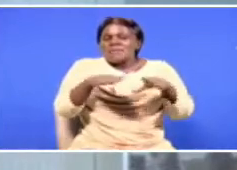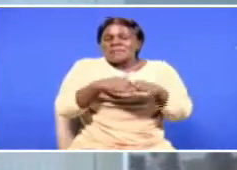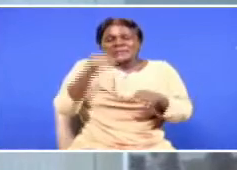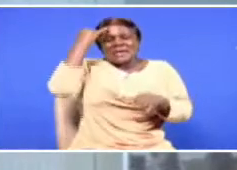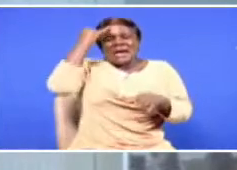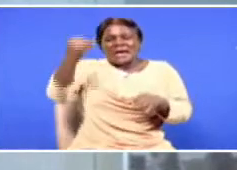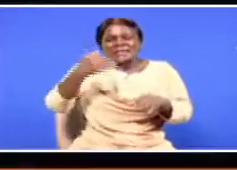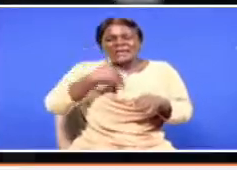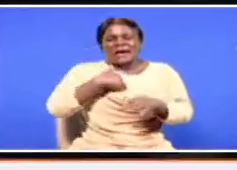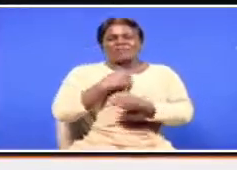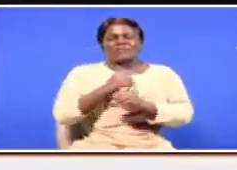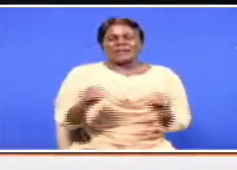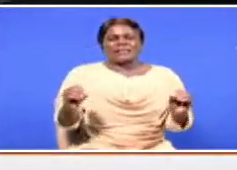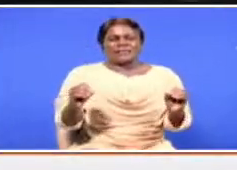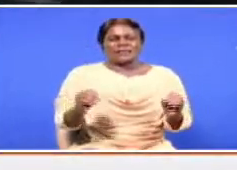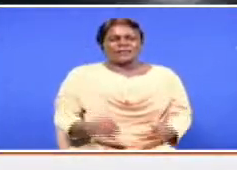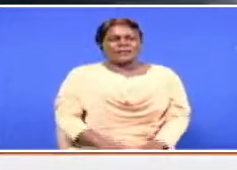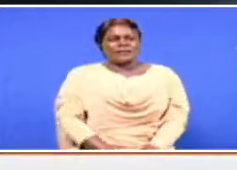clueless.